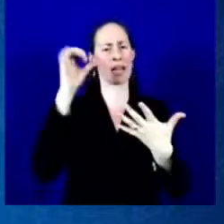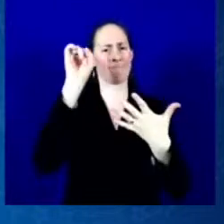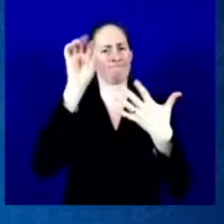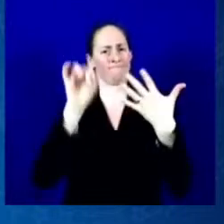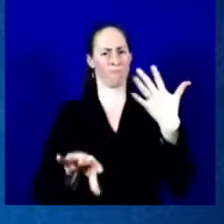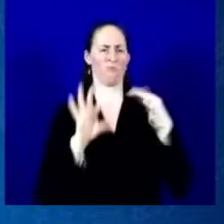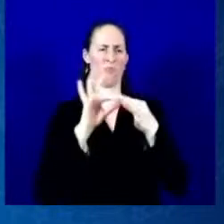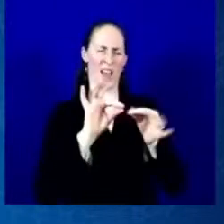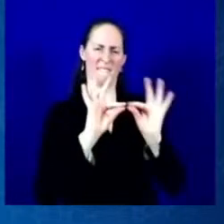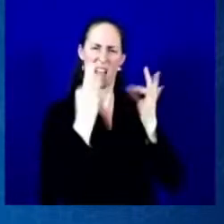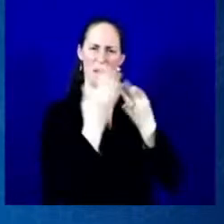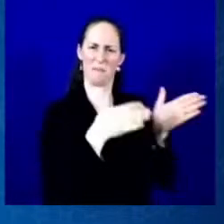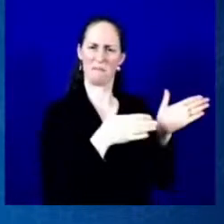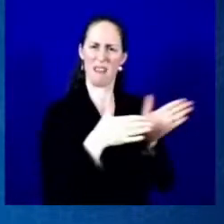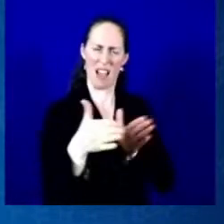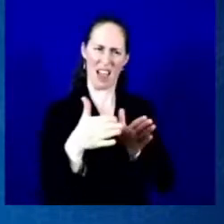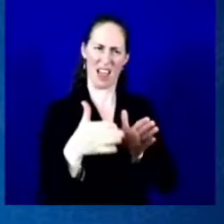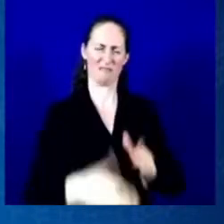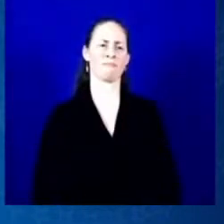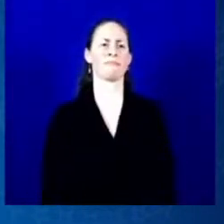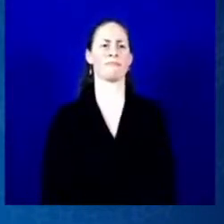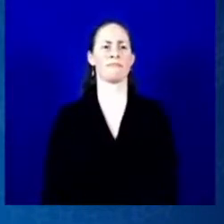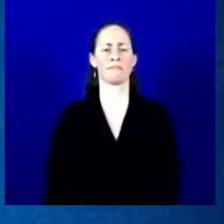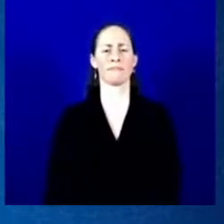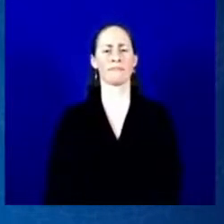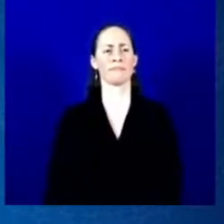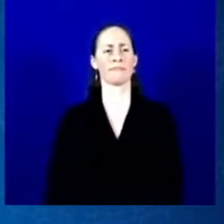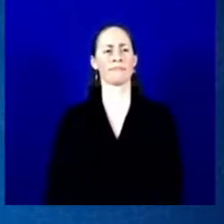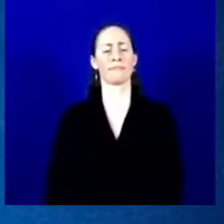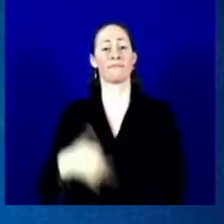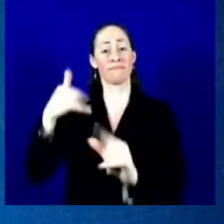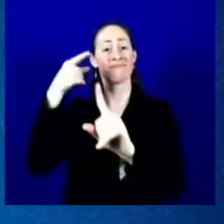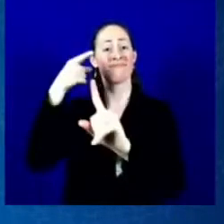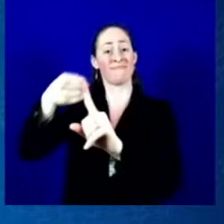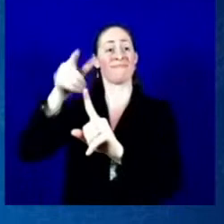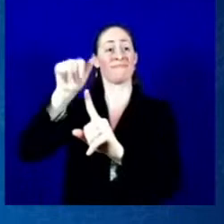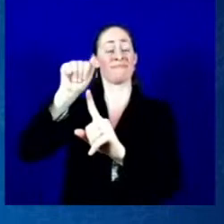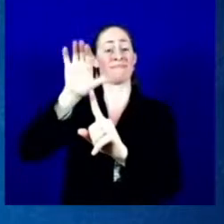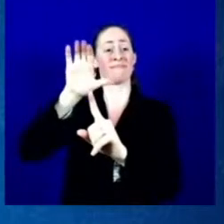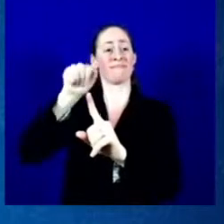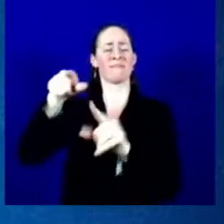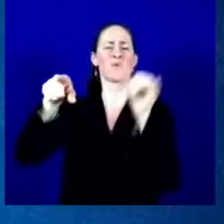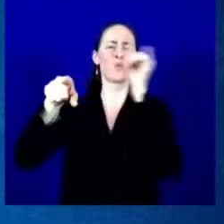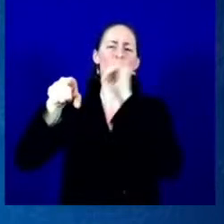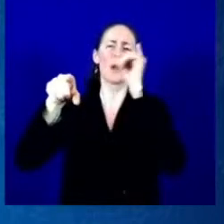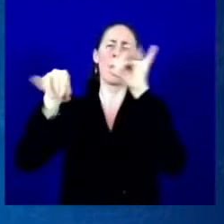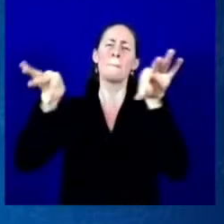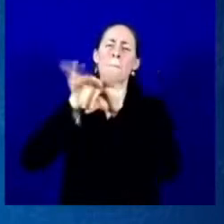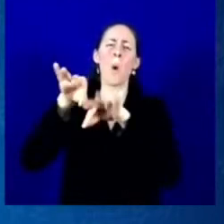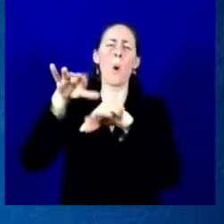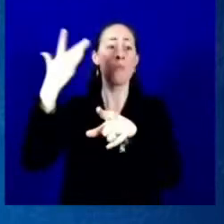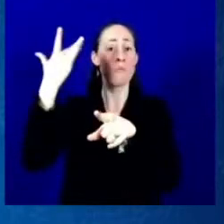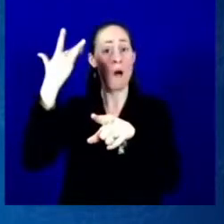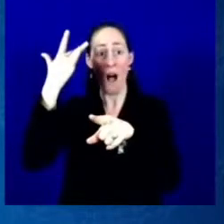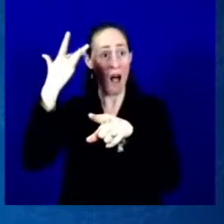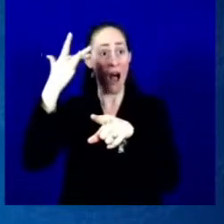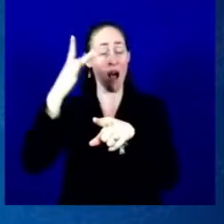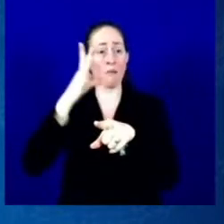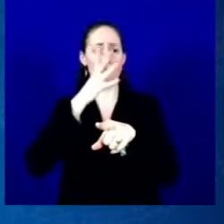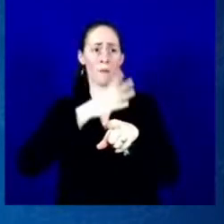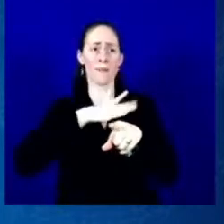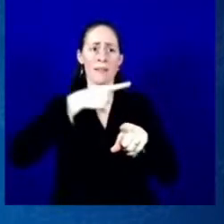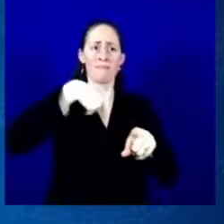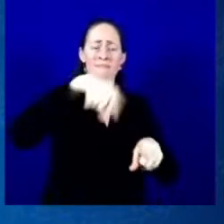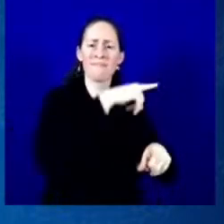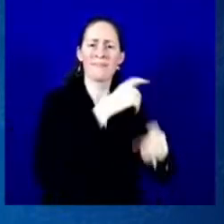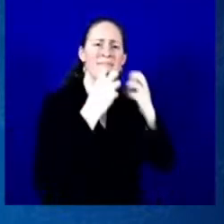Americans, protecting people with pre-existing conditions, protecting women's health, and the pandemic has demonstrated how badly